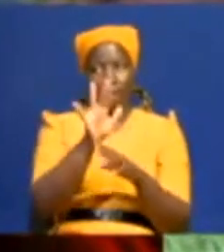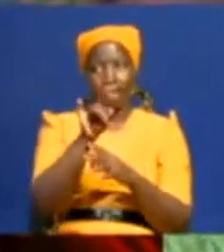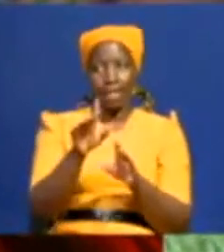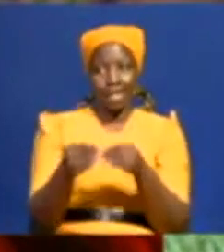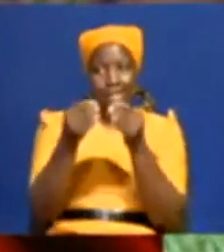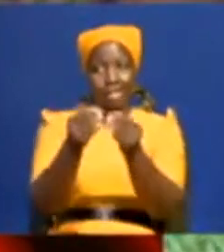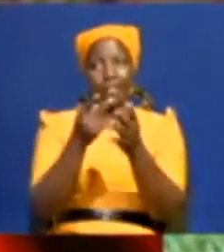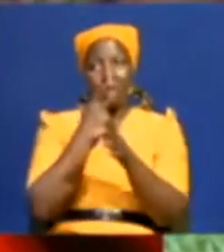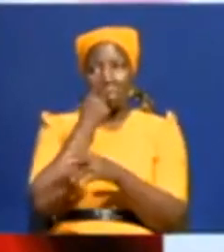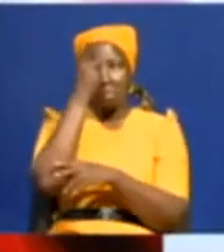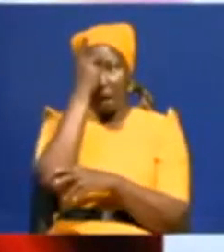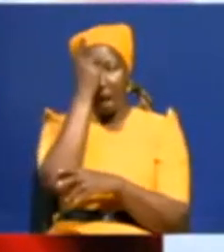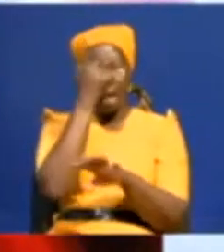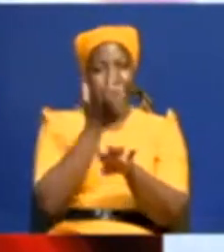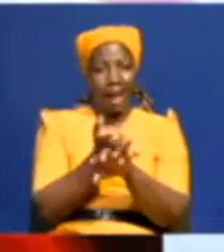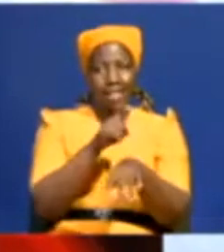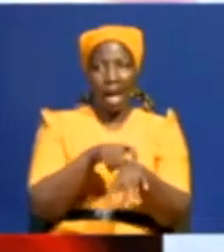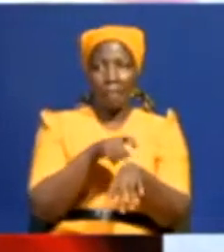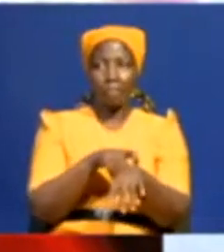delicate balancing act. The first